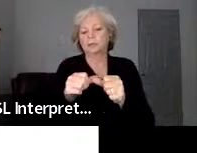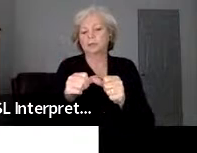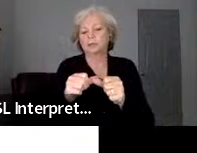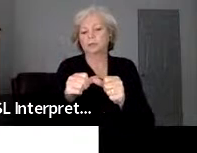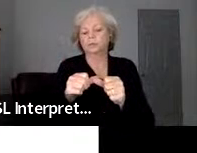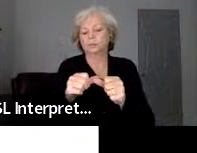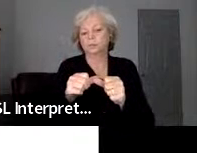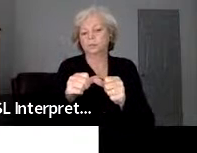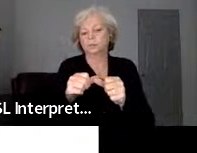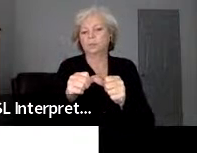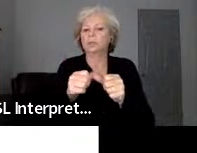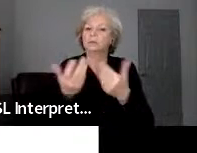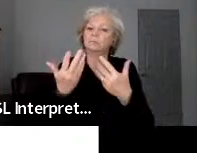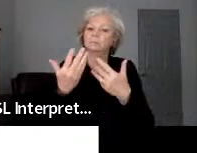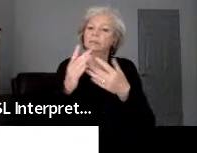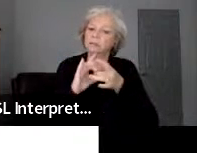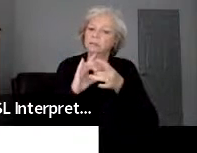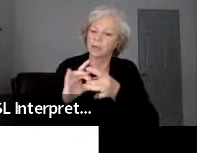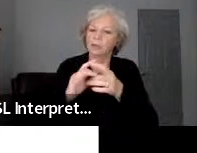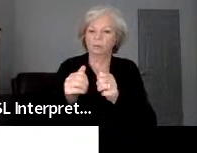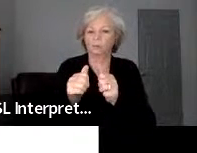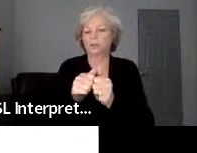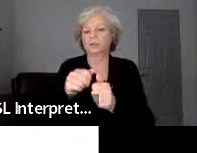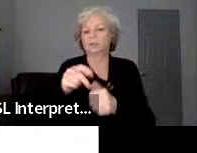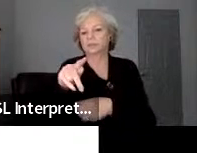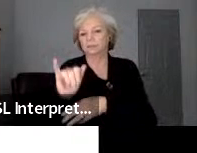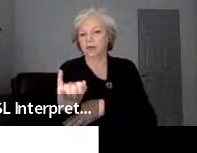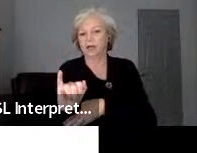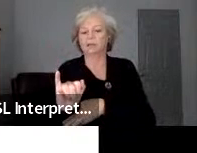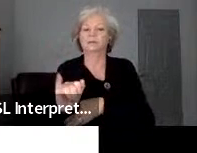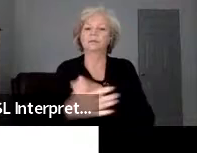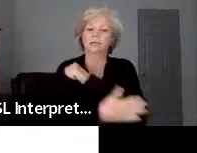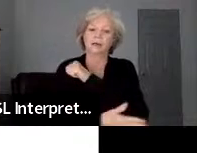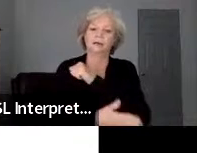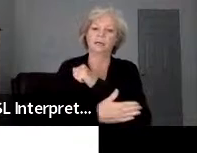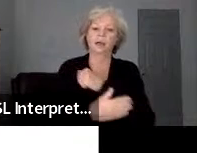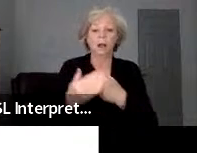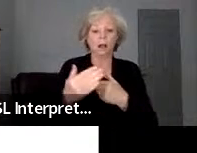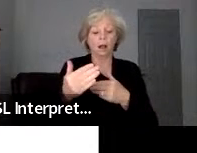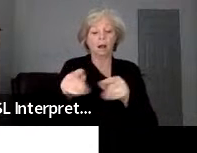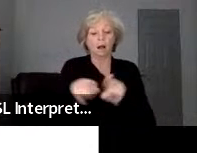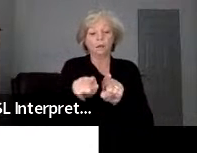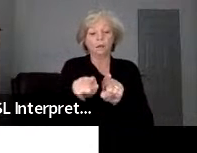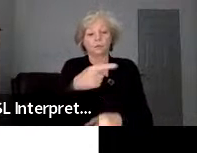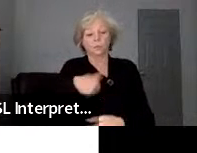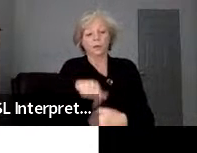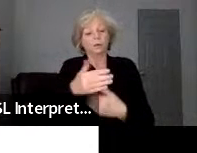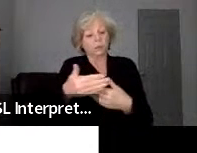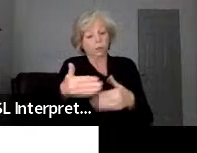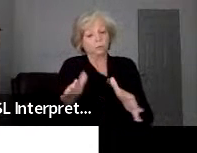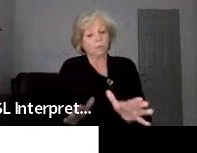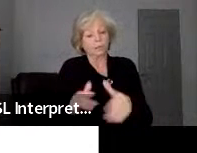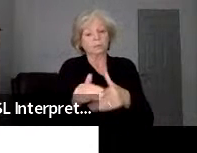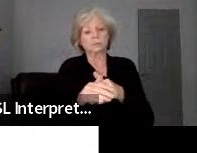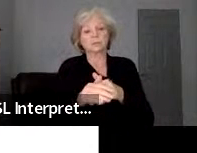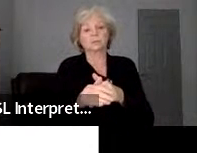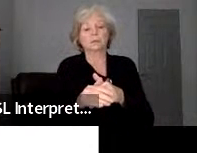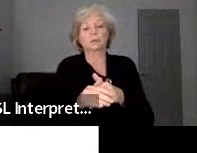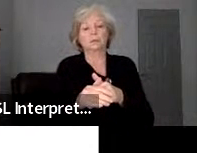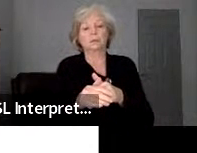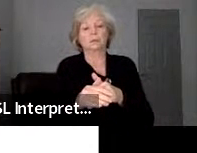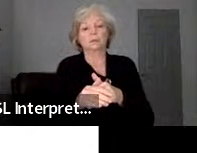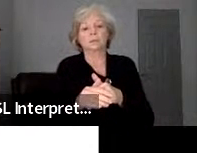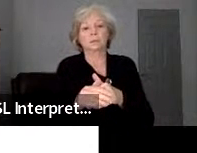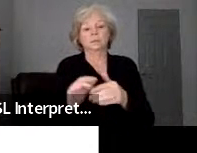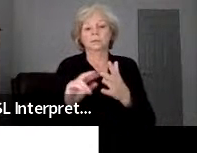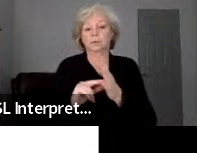Islanders. And we are in all of the counties. We're also in your neighborhoods. So rather than just a task